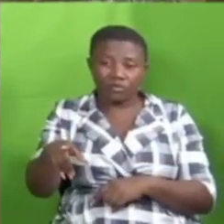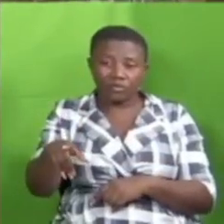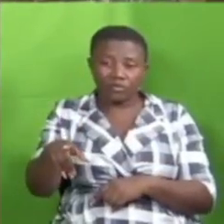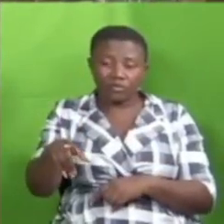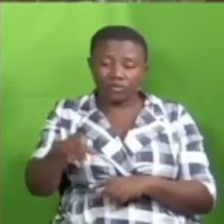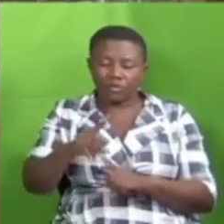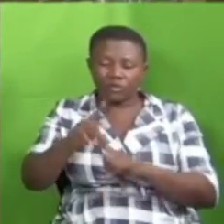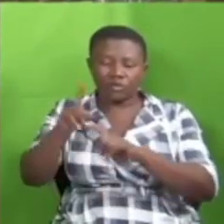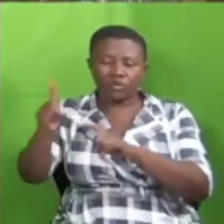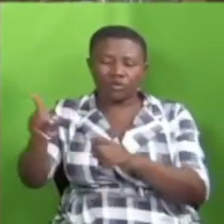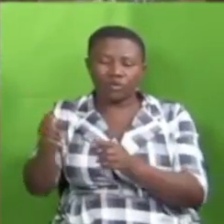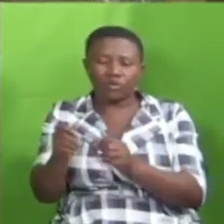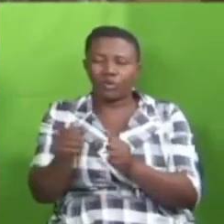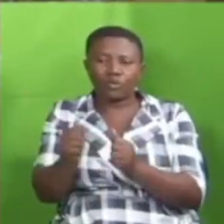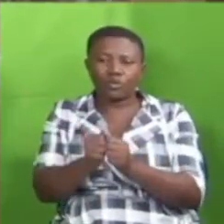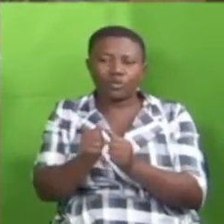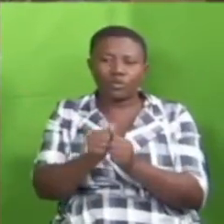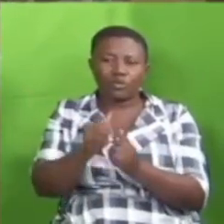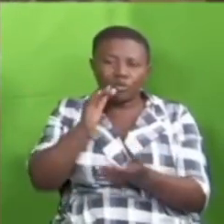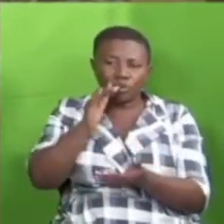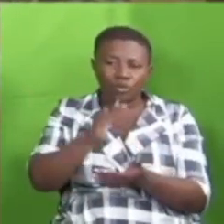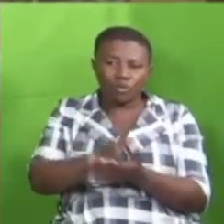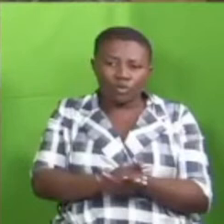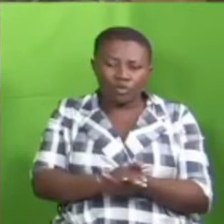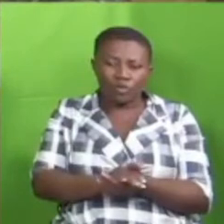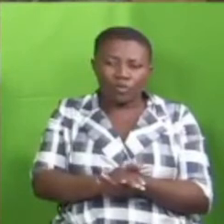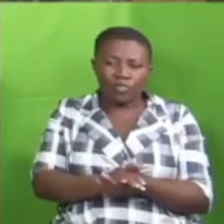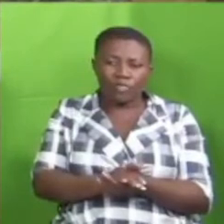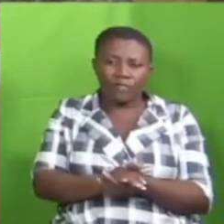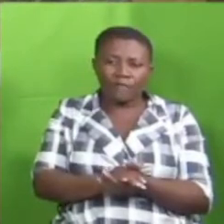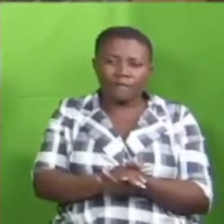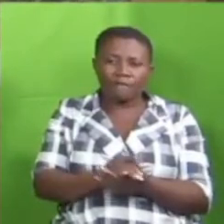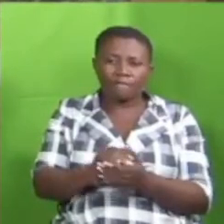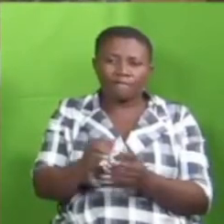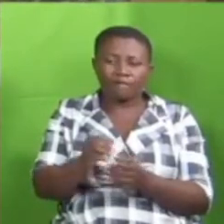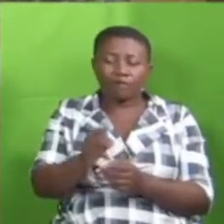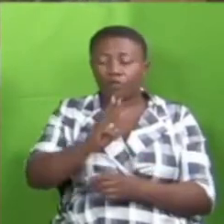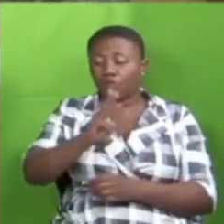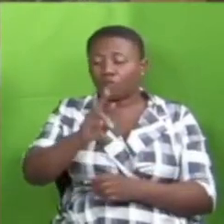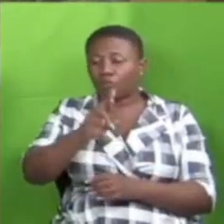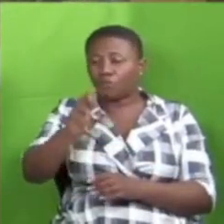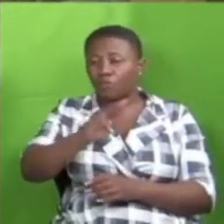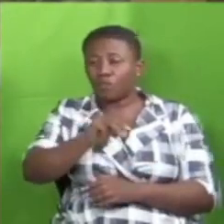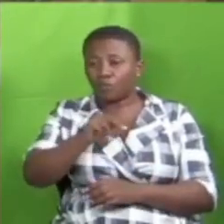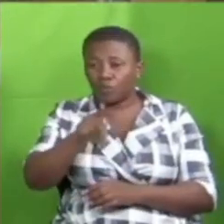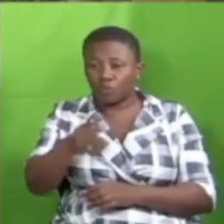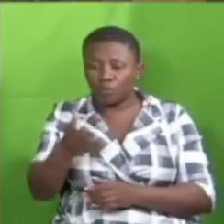communicate with his wife, we went with all the Western Region MPs, but